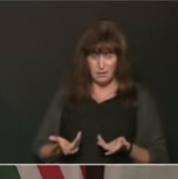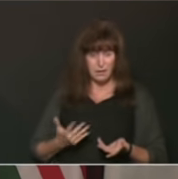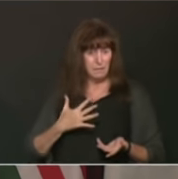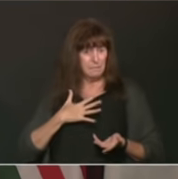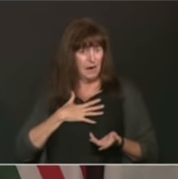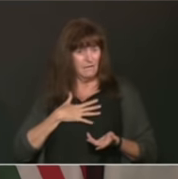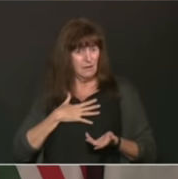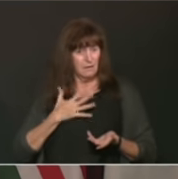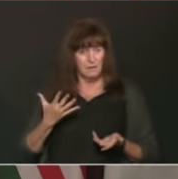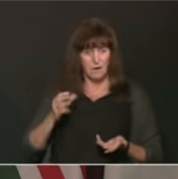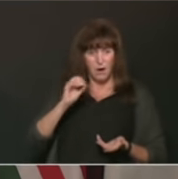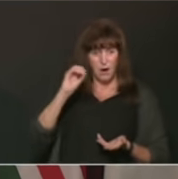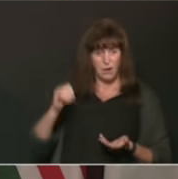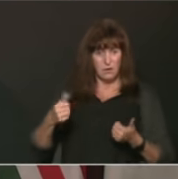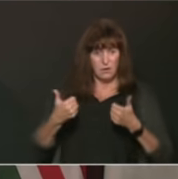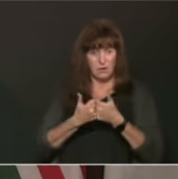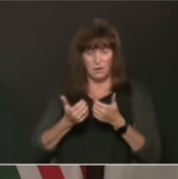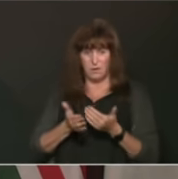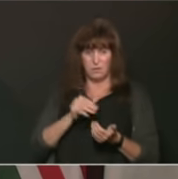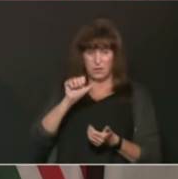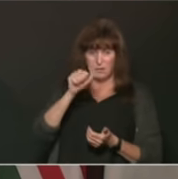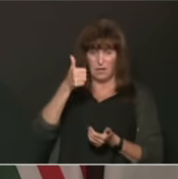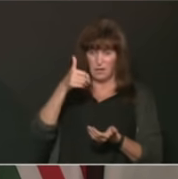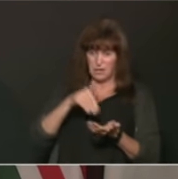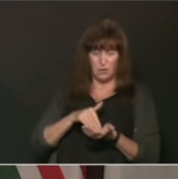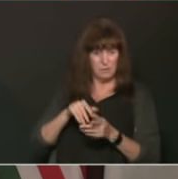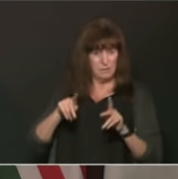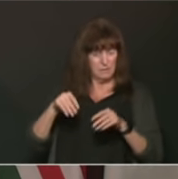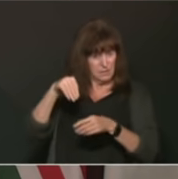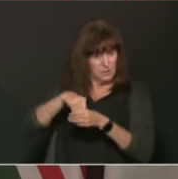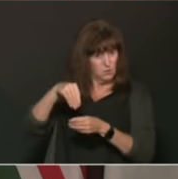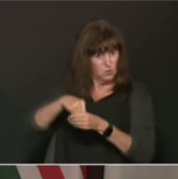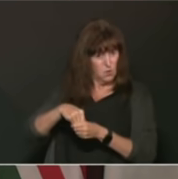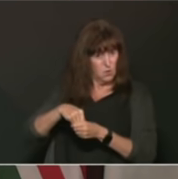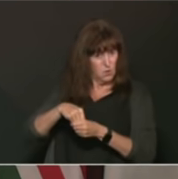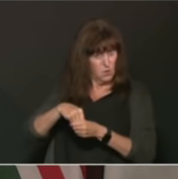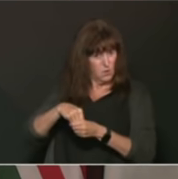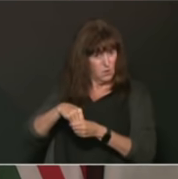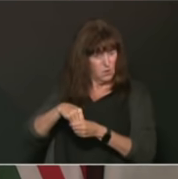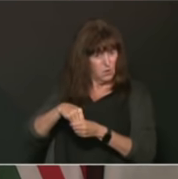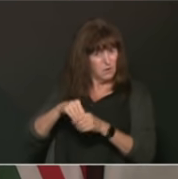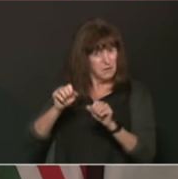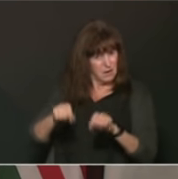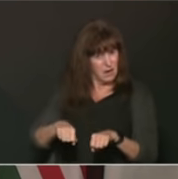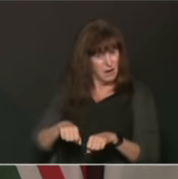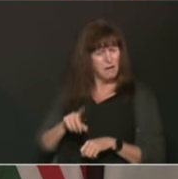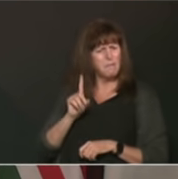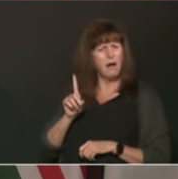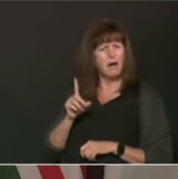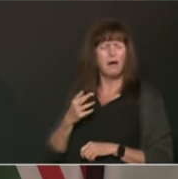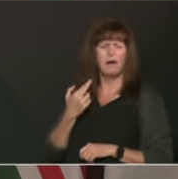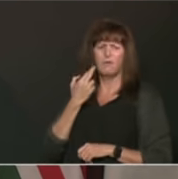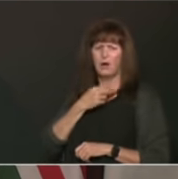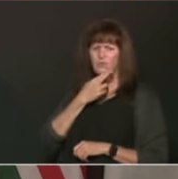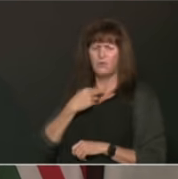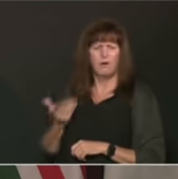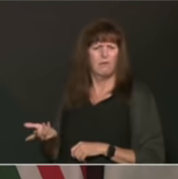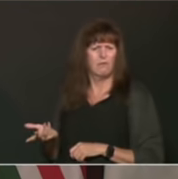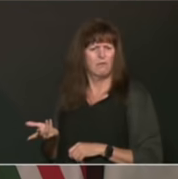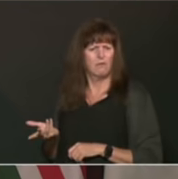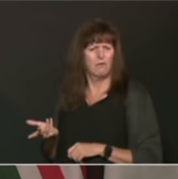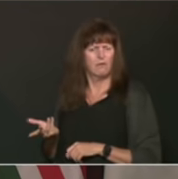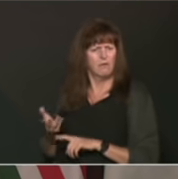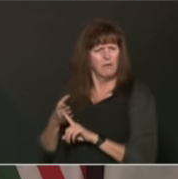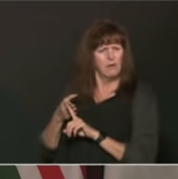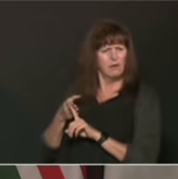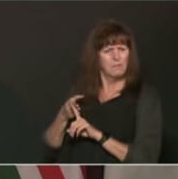Why should a restaurant that is normally at about 50 people pre-COVID be reduced to 25 or less in the